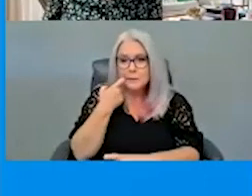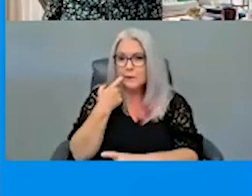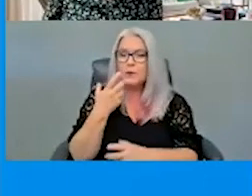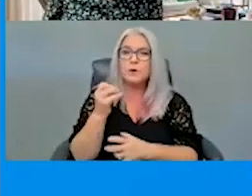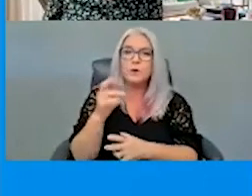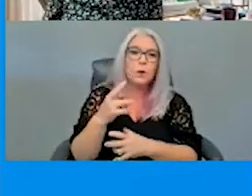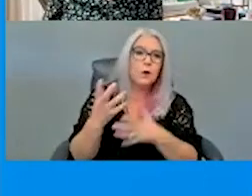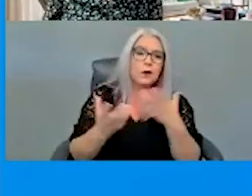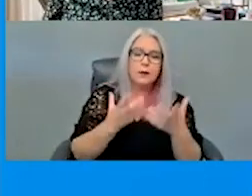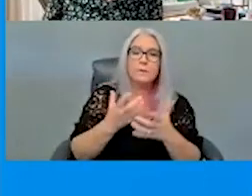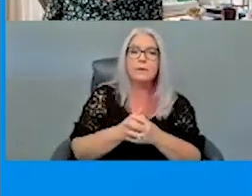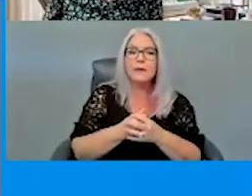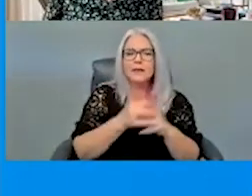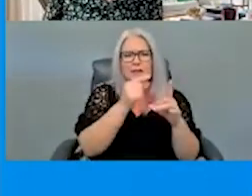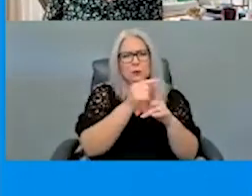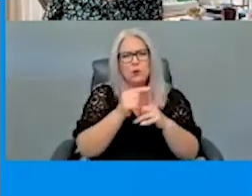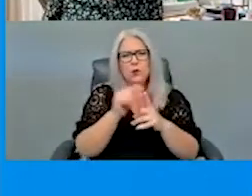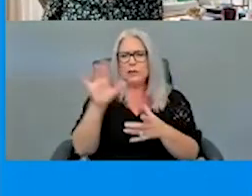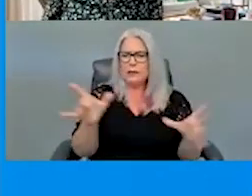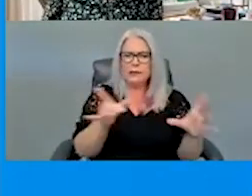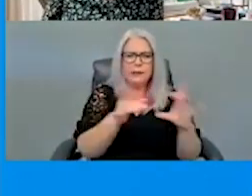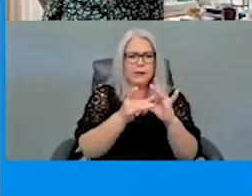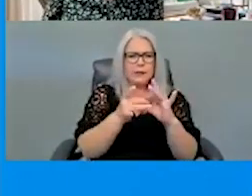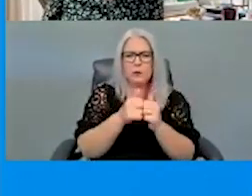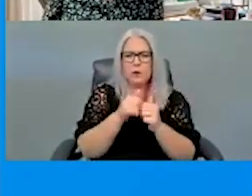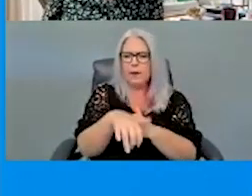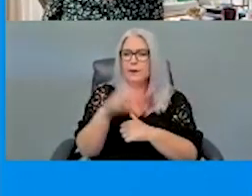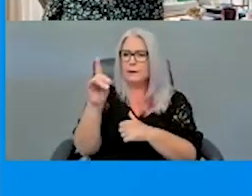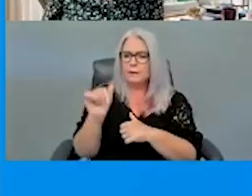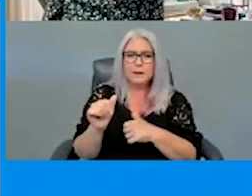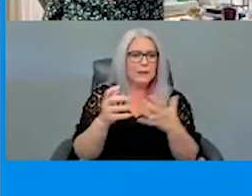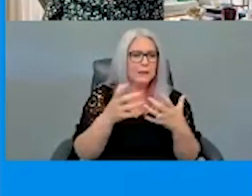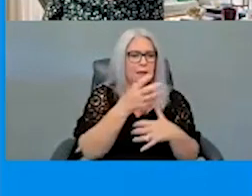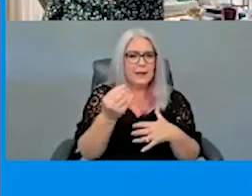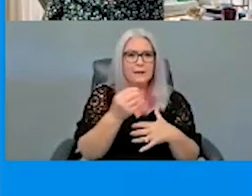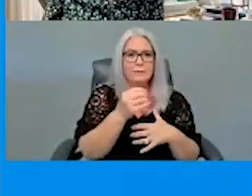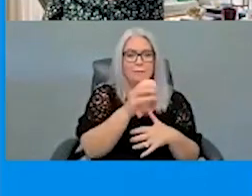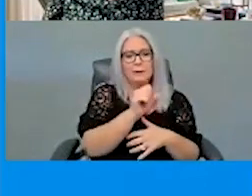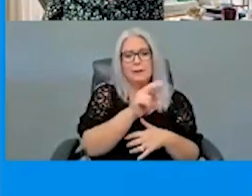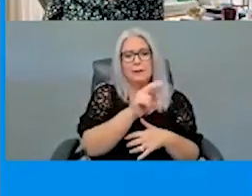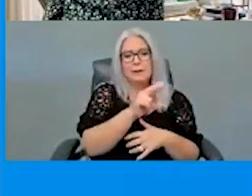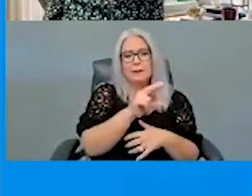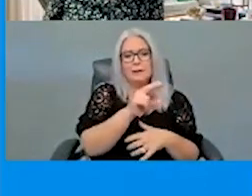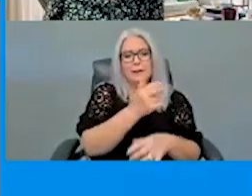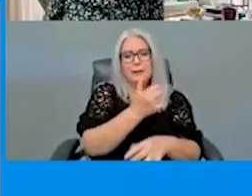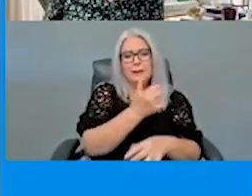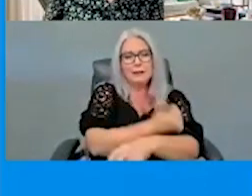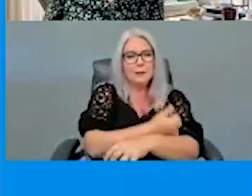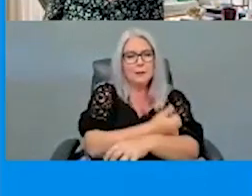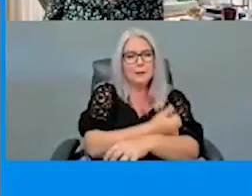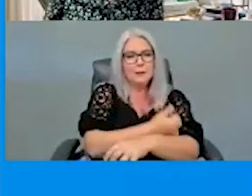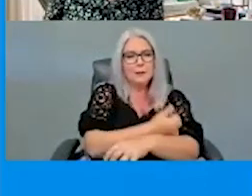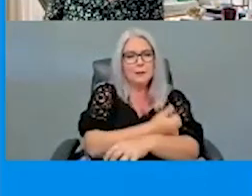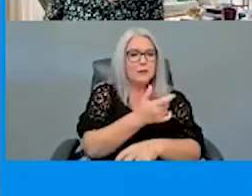or way. And so I bring this up to reiterate that there are very real